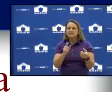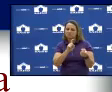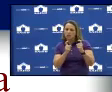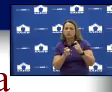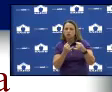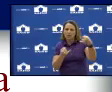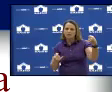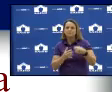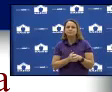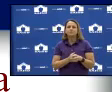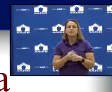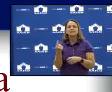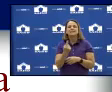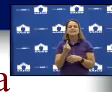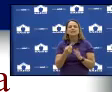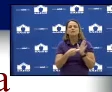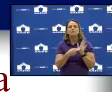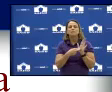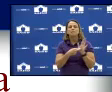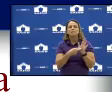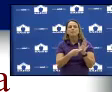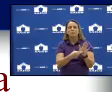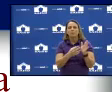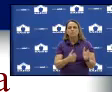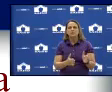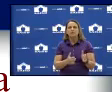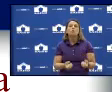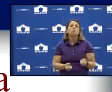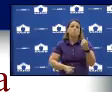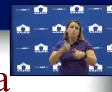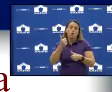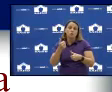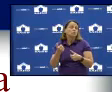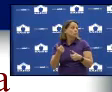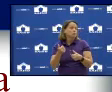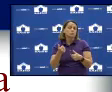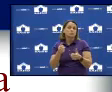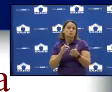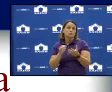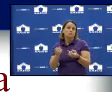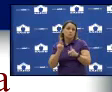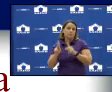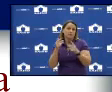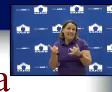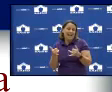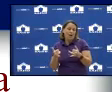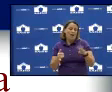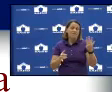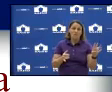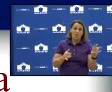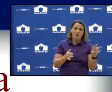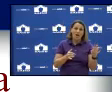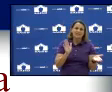So you'll see single member district 2 has the most population right now, and single member district 4 has the